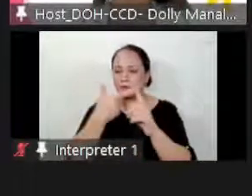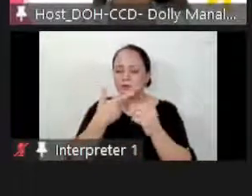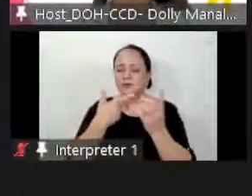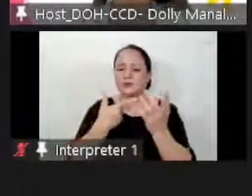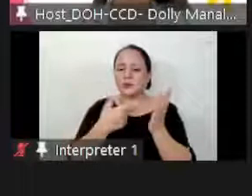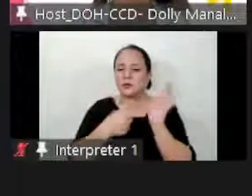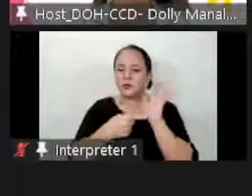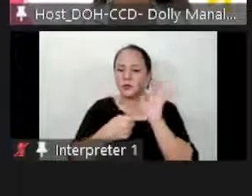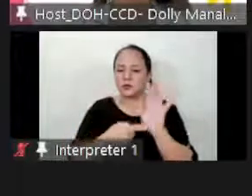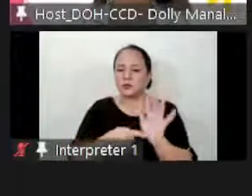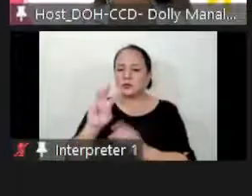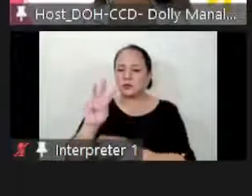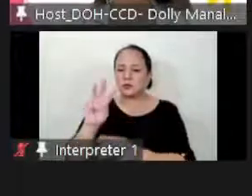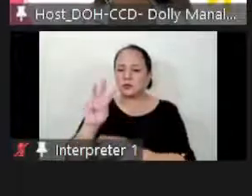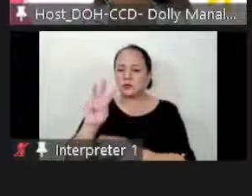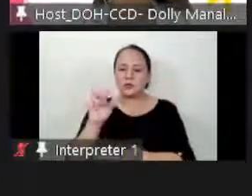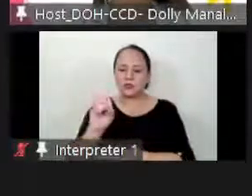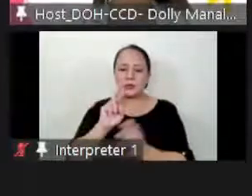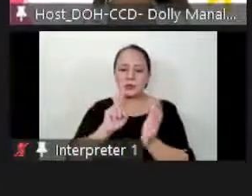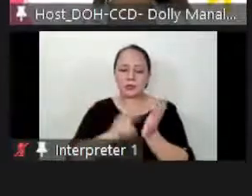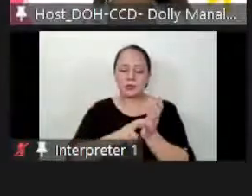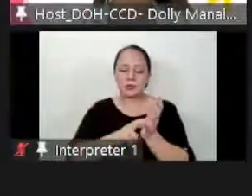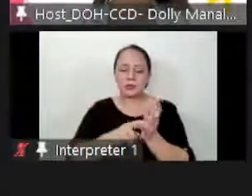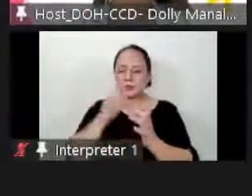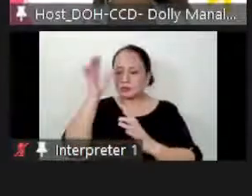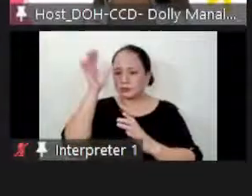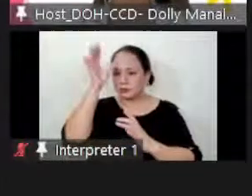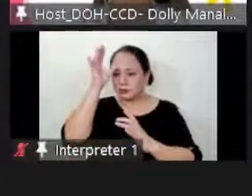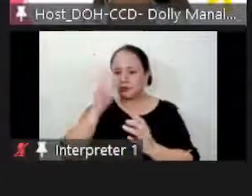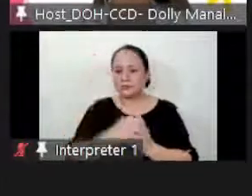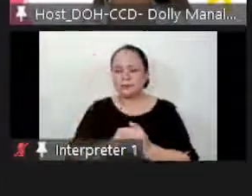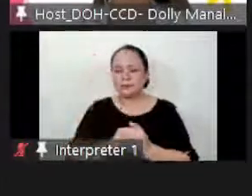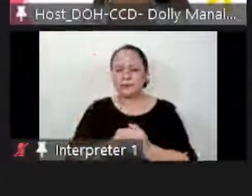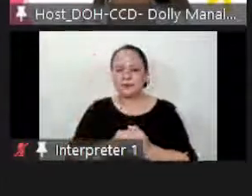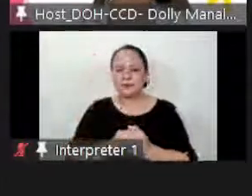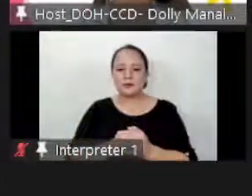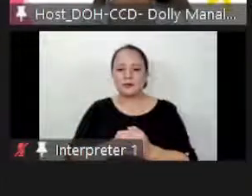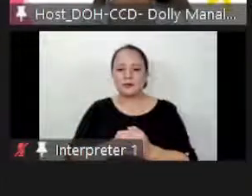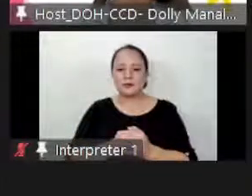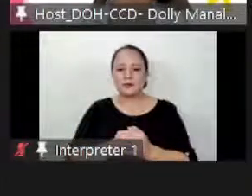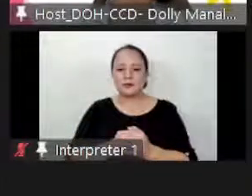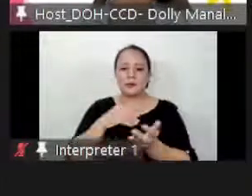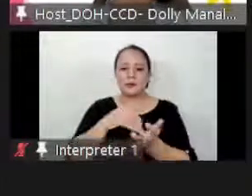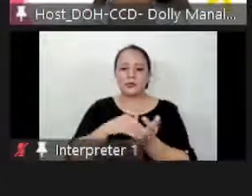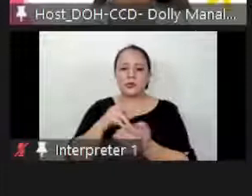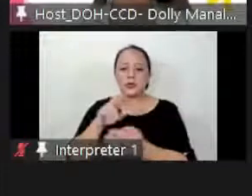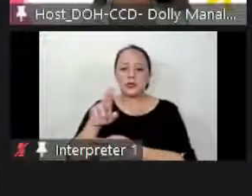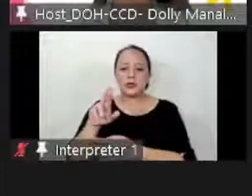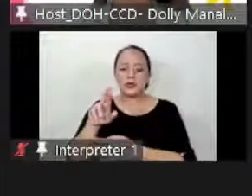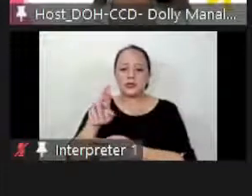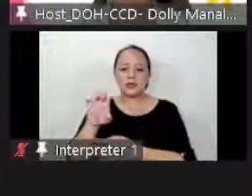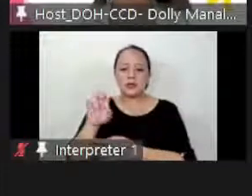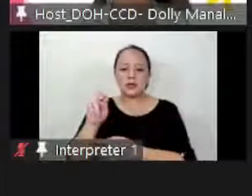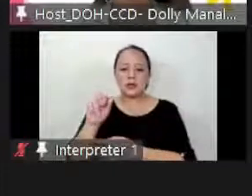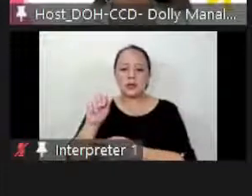the WHO report on cancer, Dr. Elbawi is here with us to do that, and the status